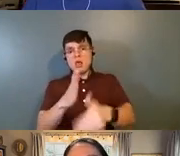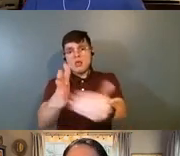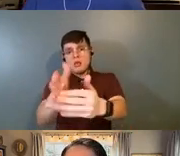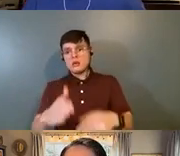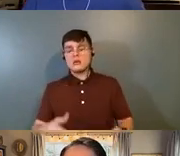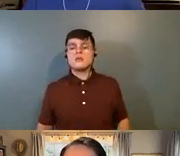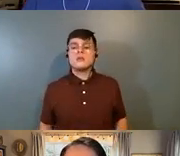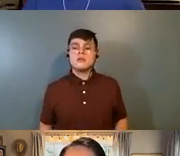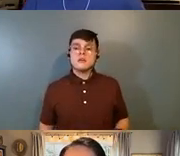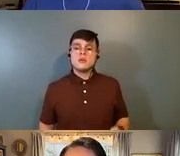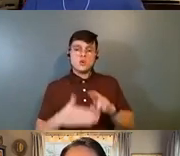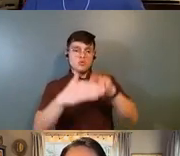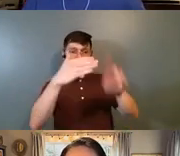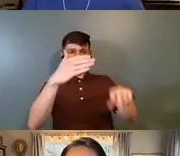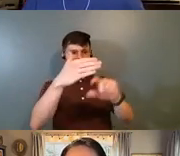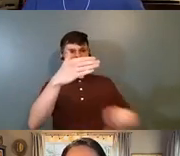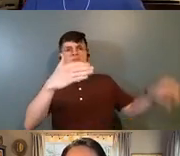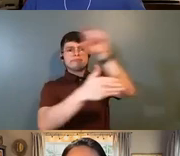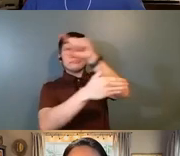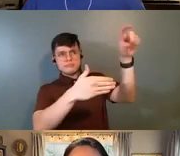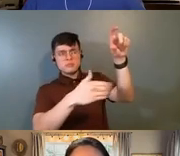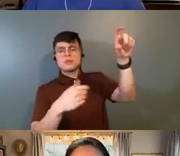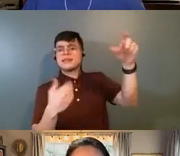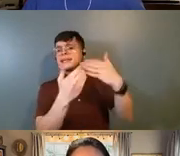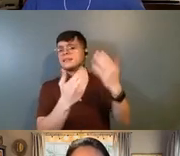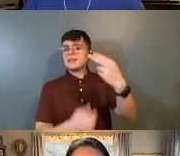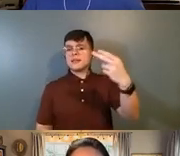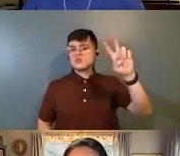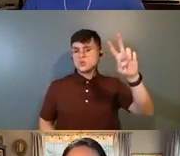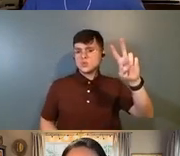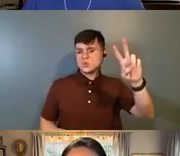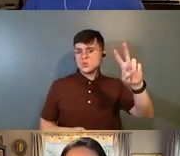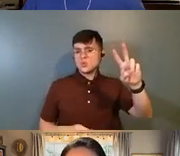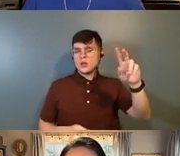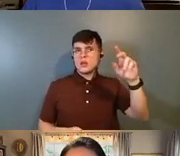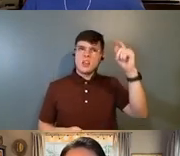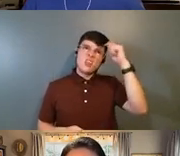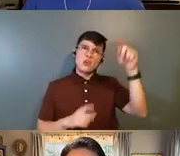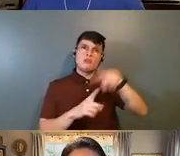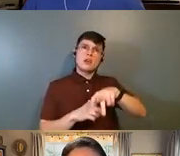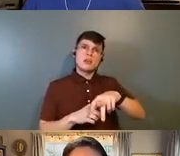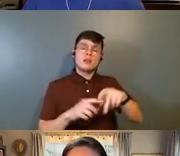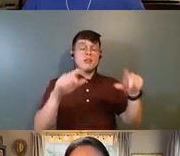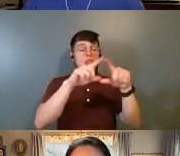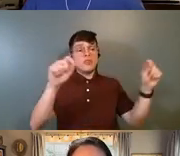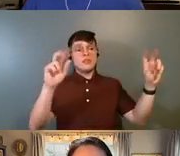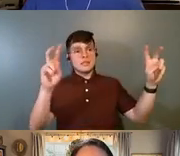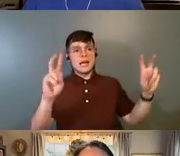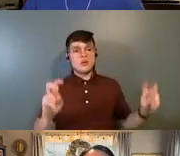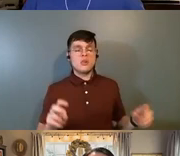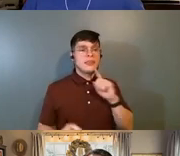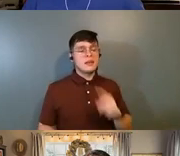And then above the results, that's easier, right? For you to have an H2, and then theoretically the title of each one of these is a heading 3,